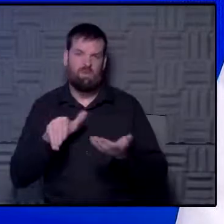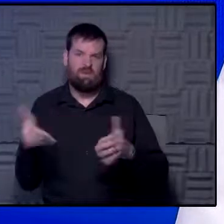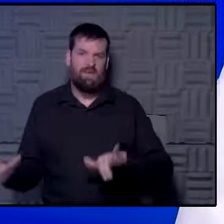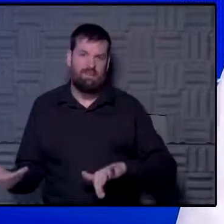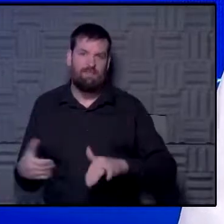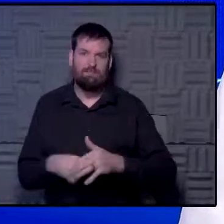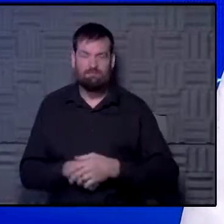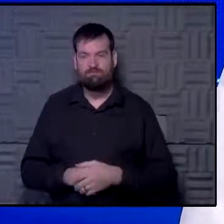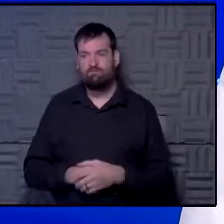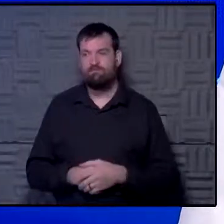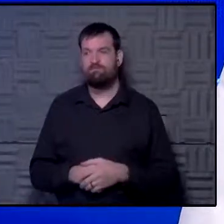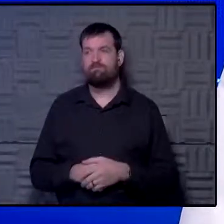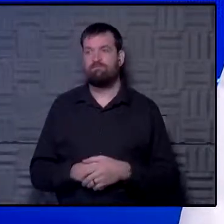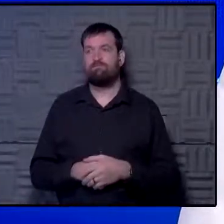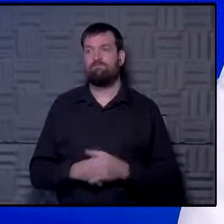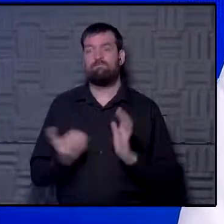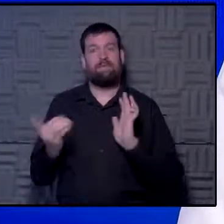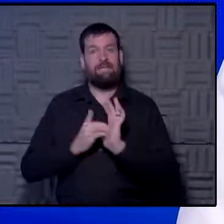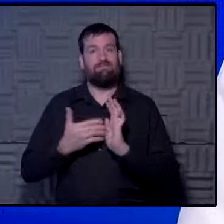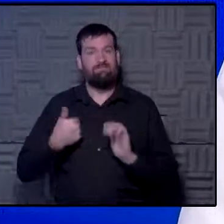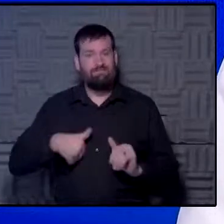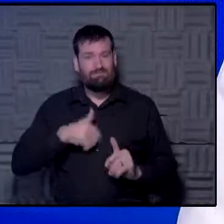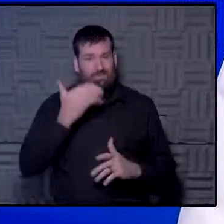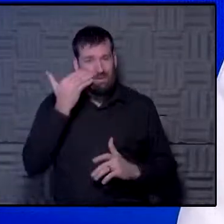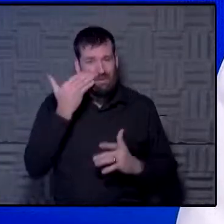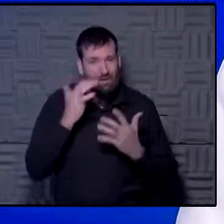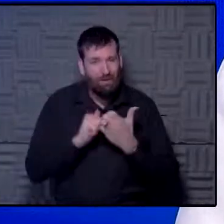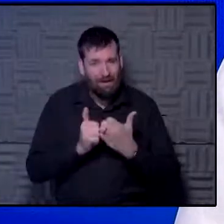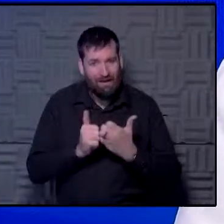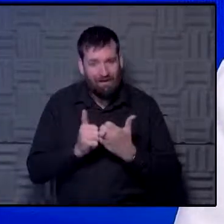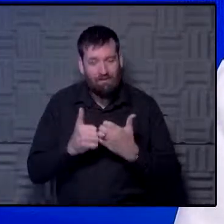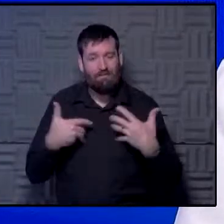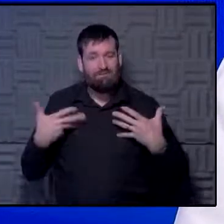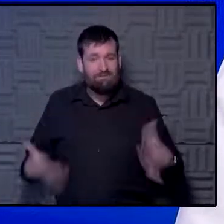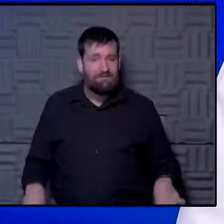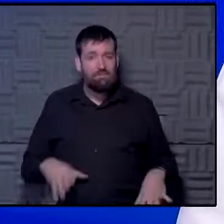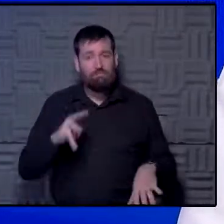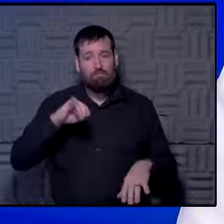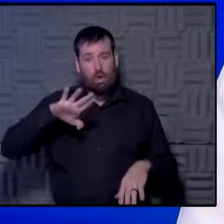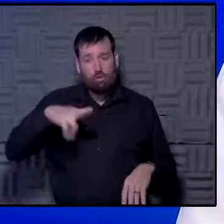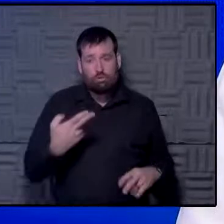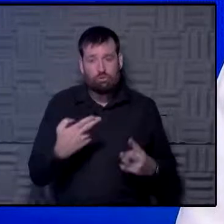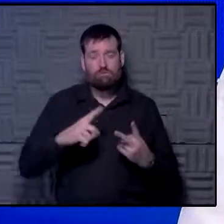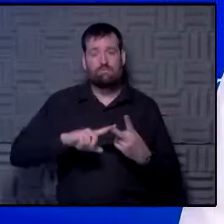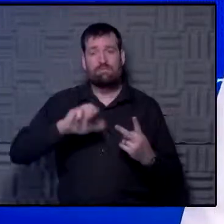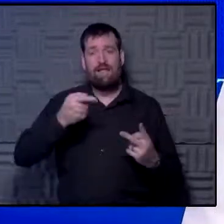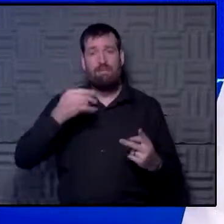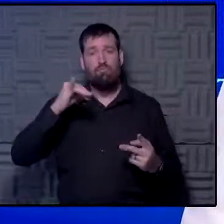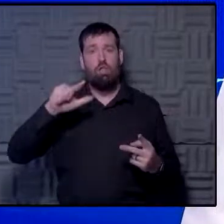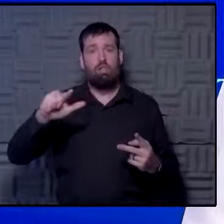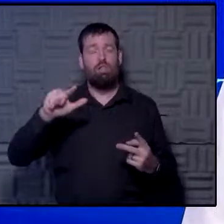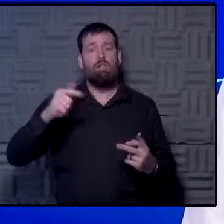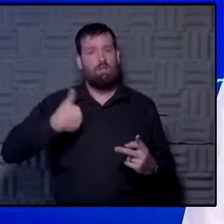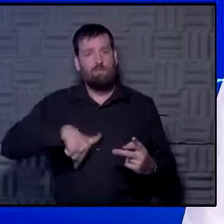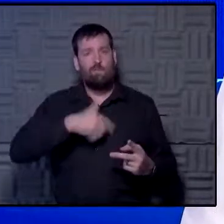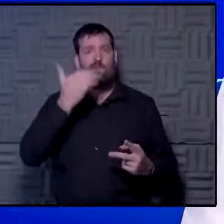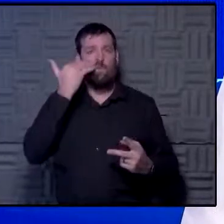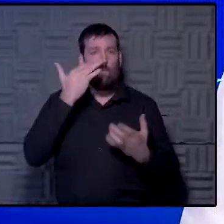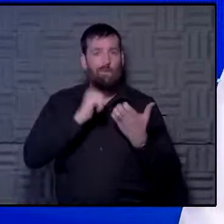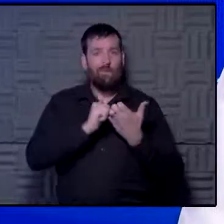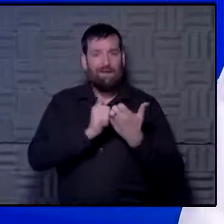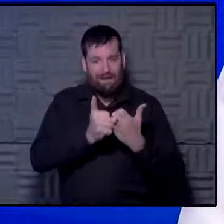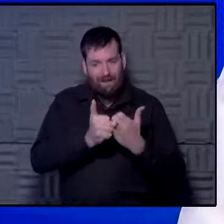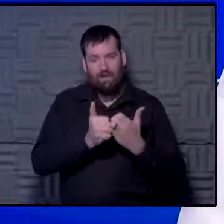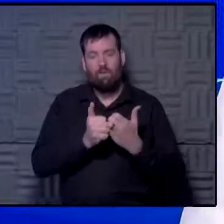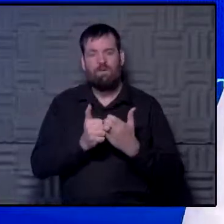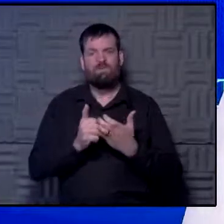just, again, that we know how to do this. We did it in March and April. We bent the curve. We know how to do it. And as